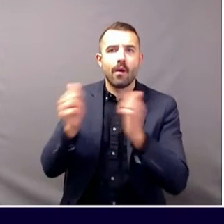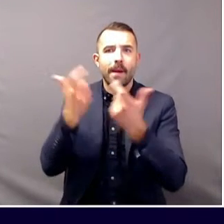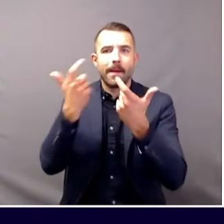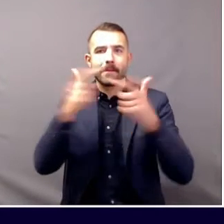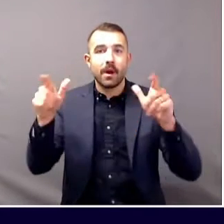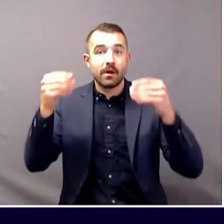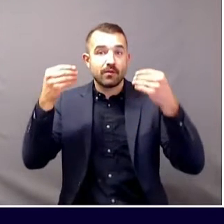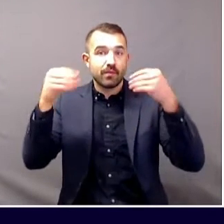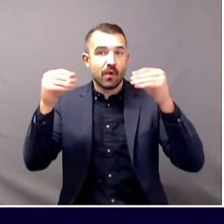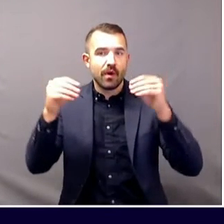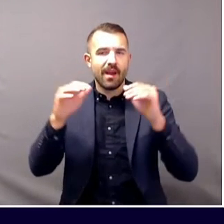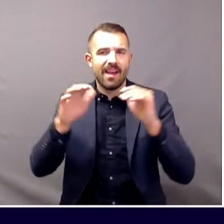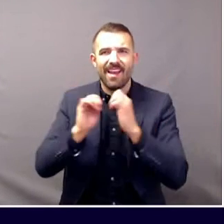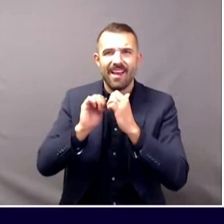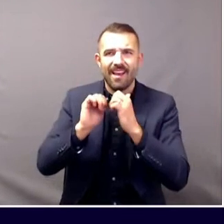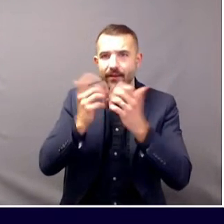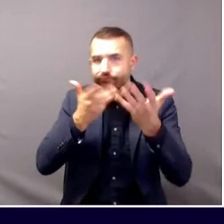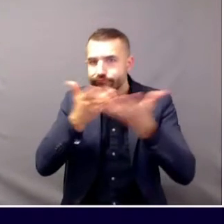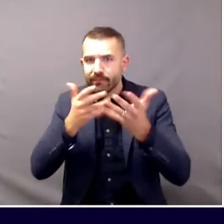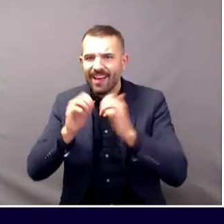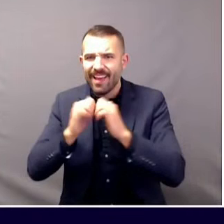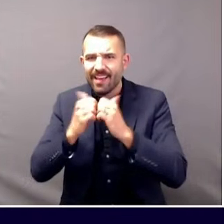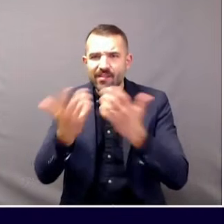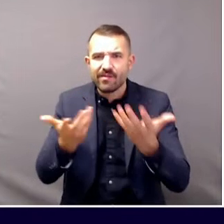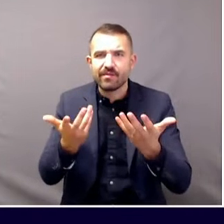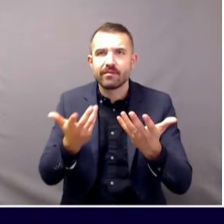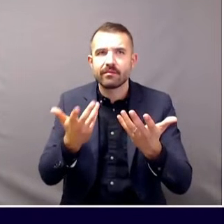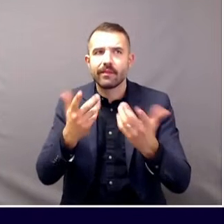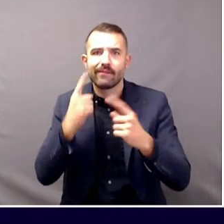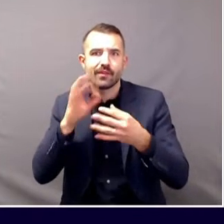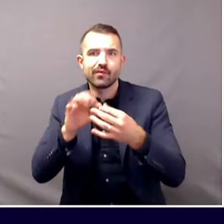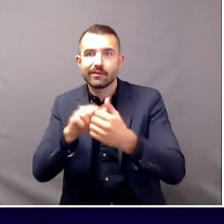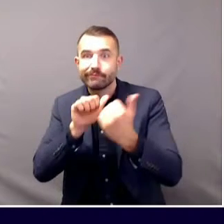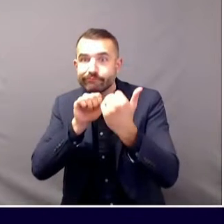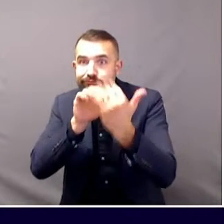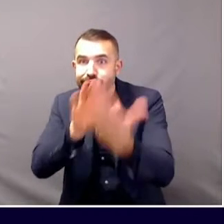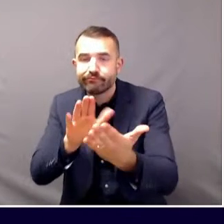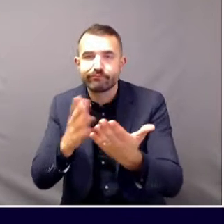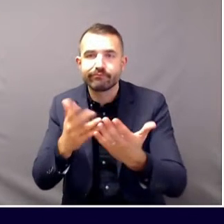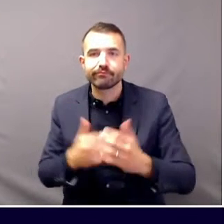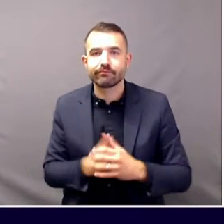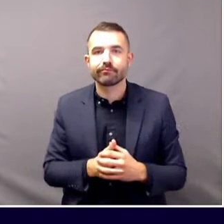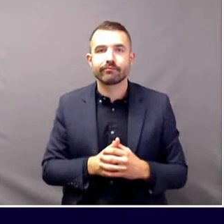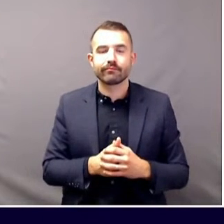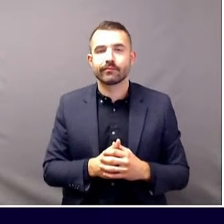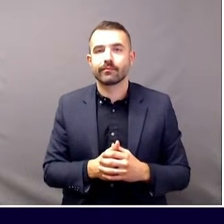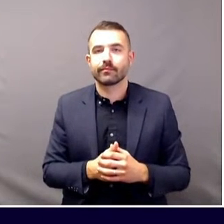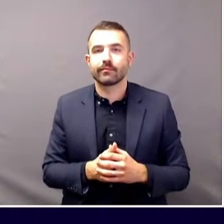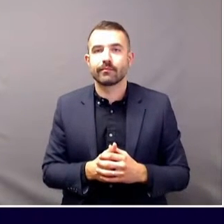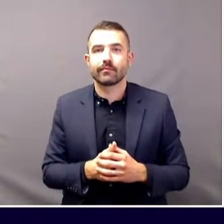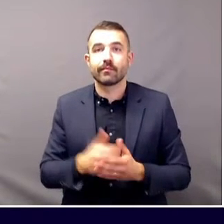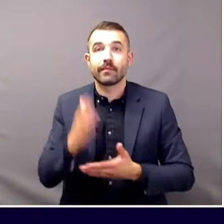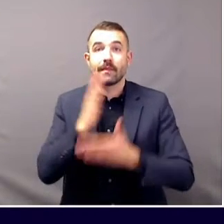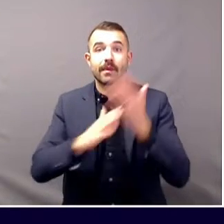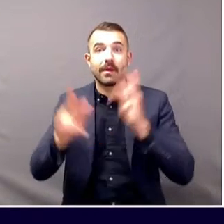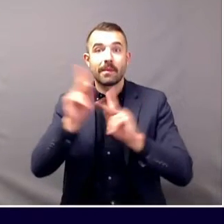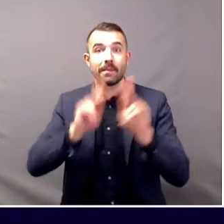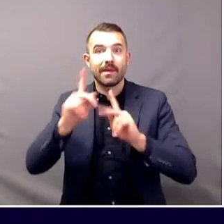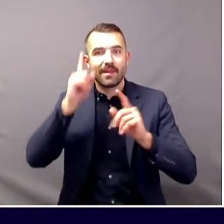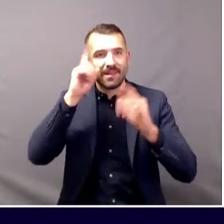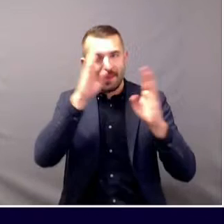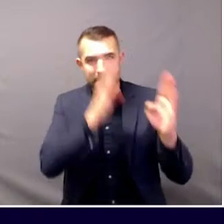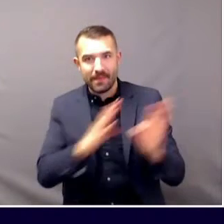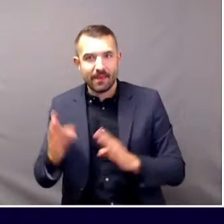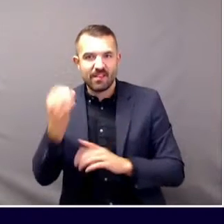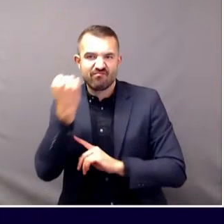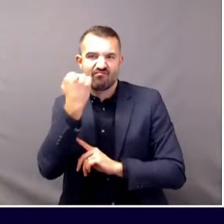to deal with this possible anti-masker protest at the grocery stores this weekend, and also